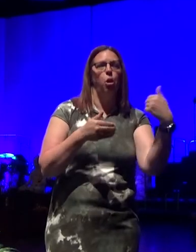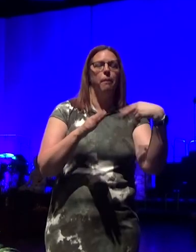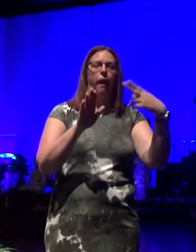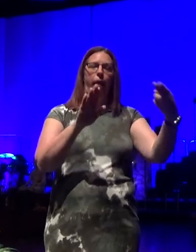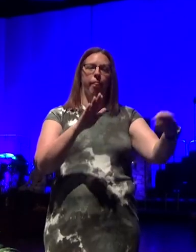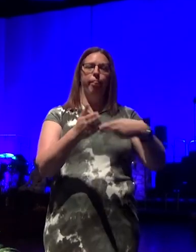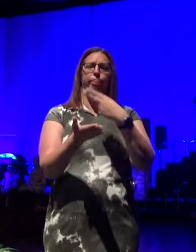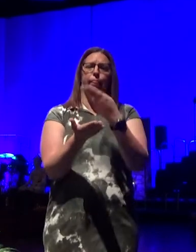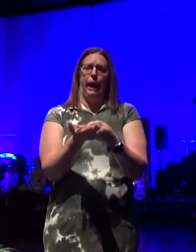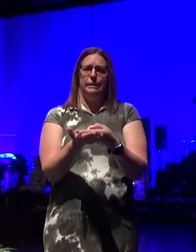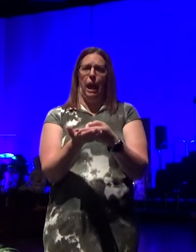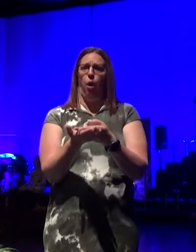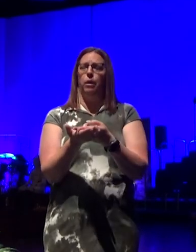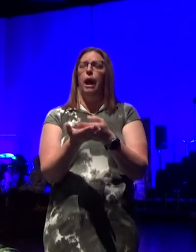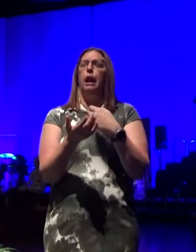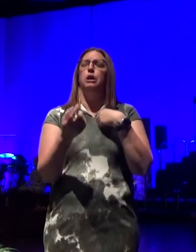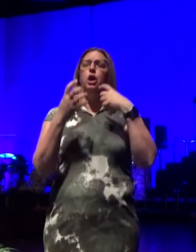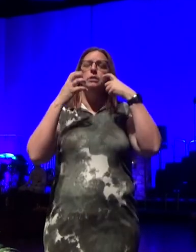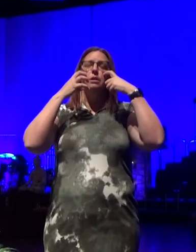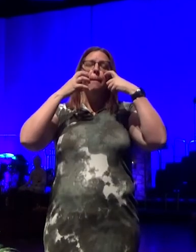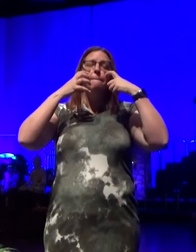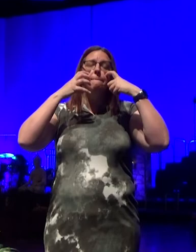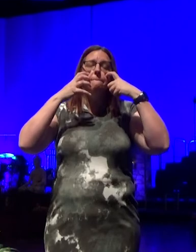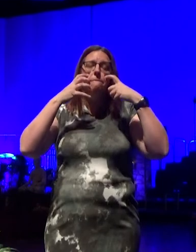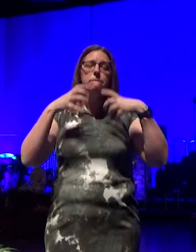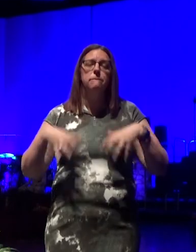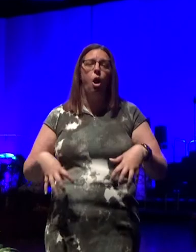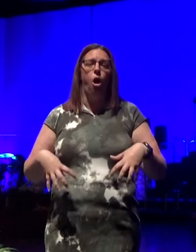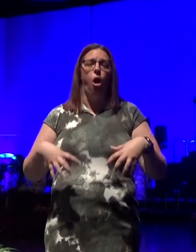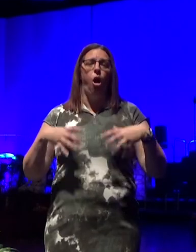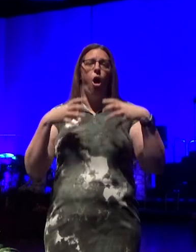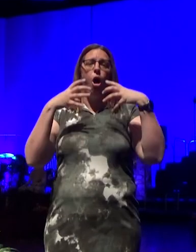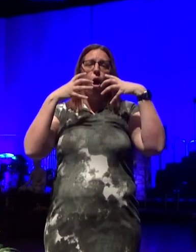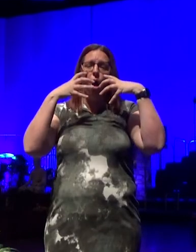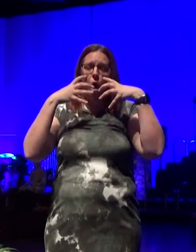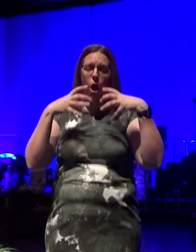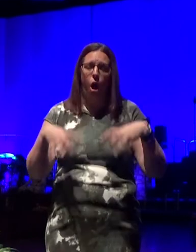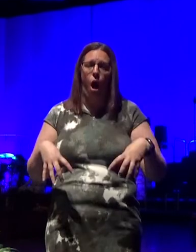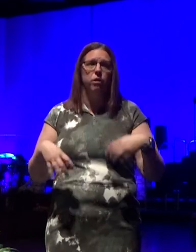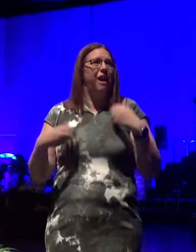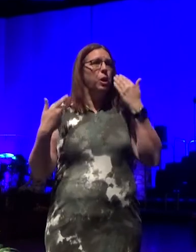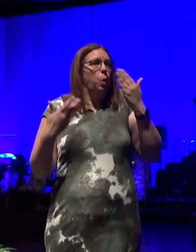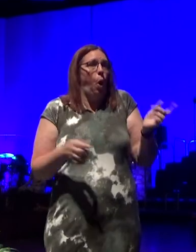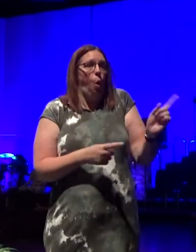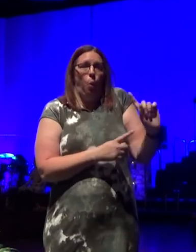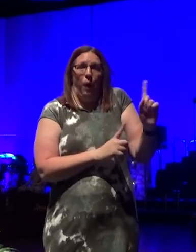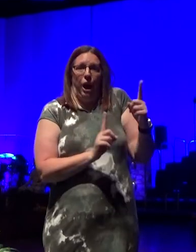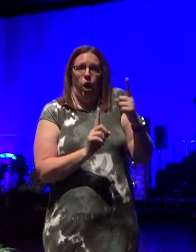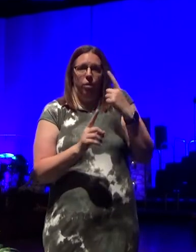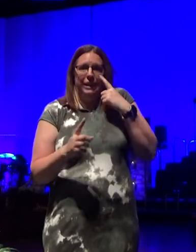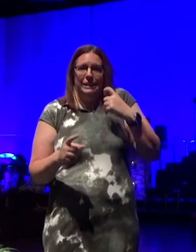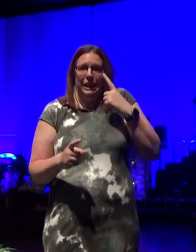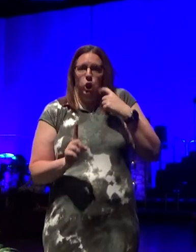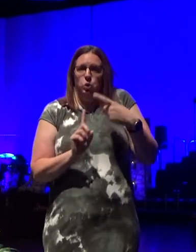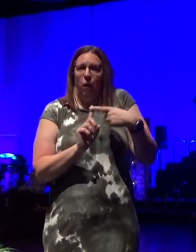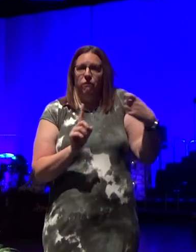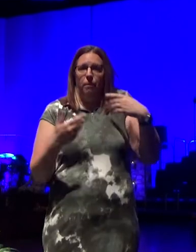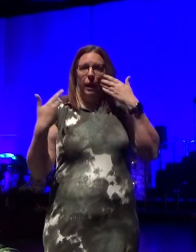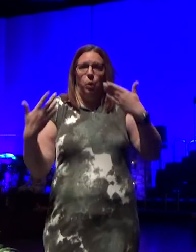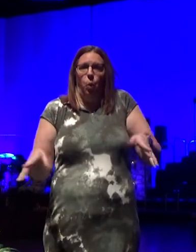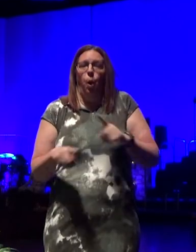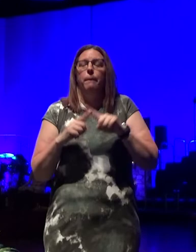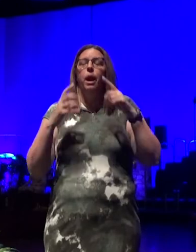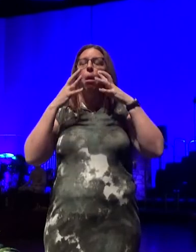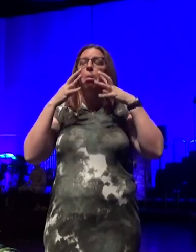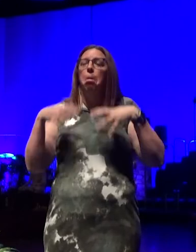just started bawling. I just started crying. I didn't even know where it came from. I just started crying so much, and it was one of those cries you didn't want other